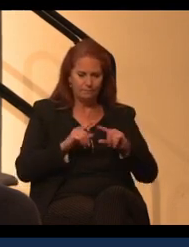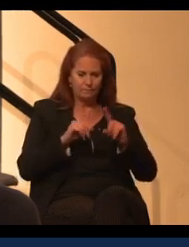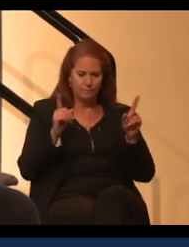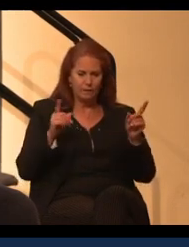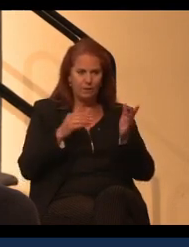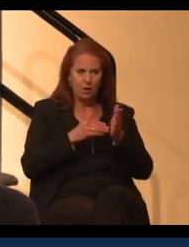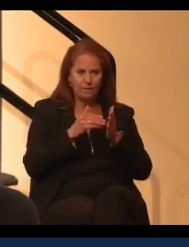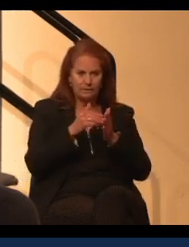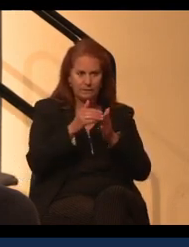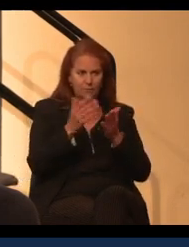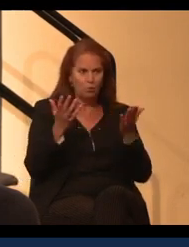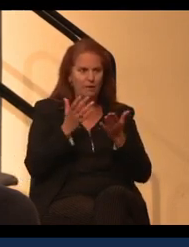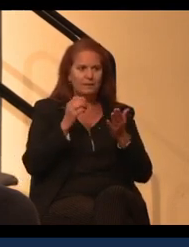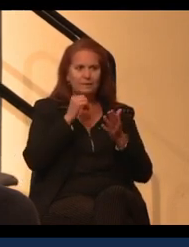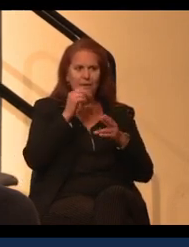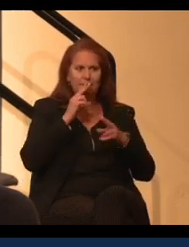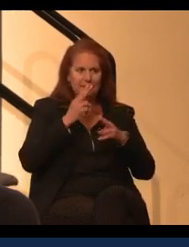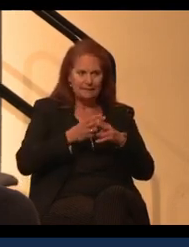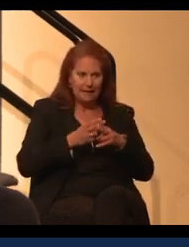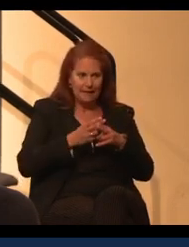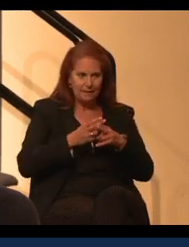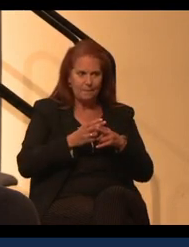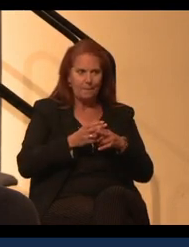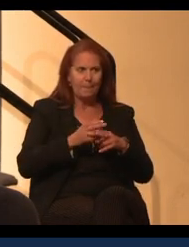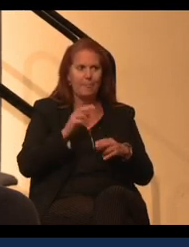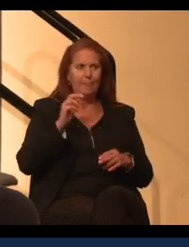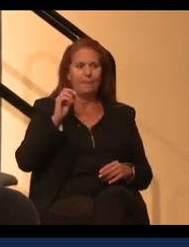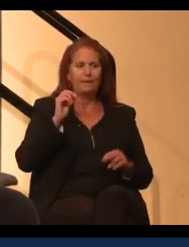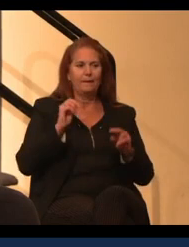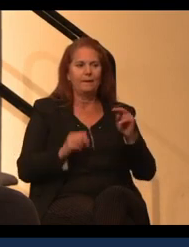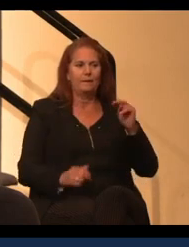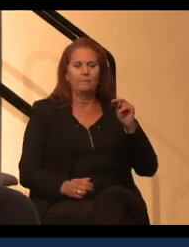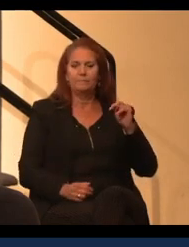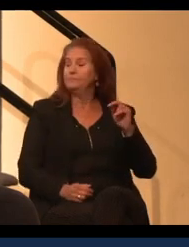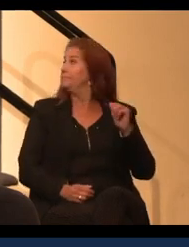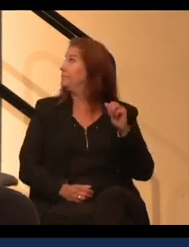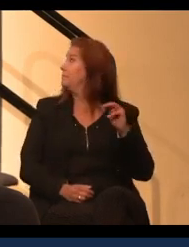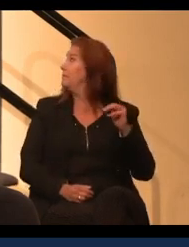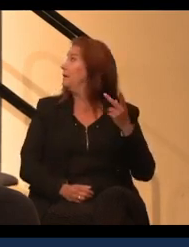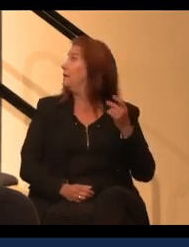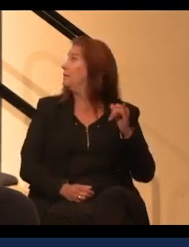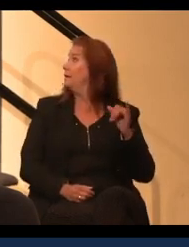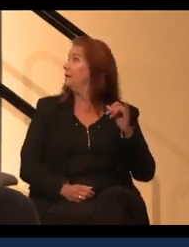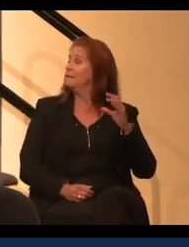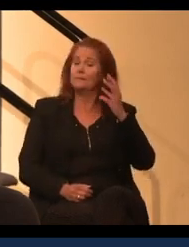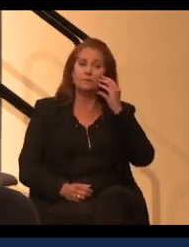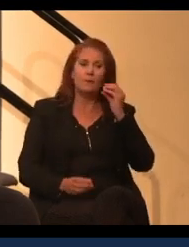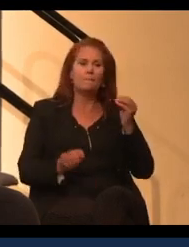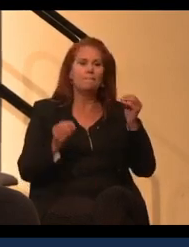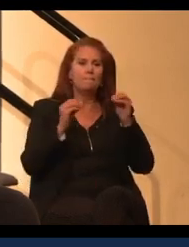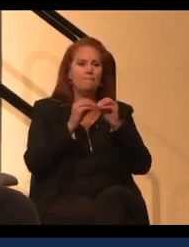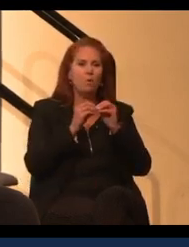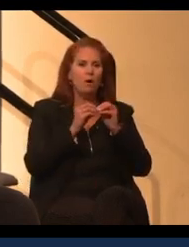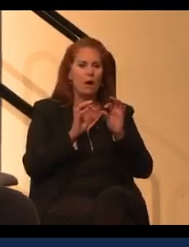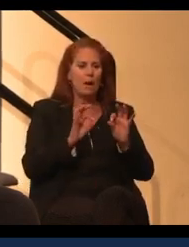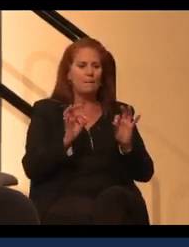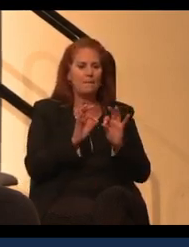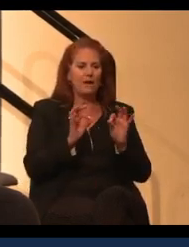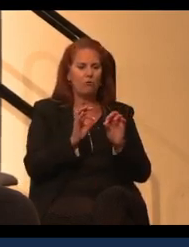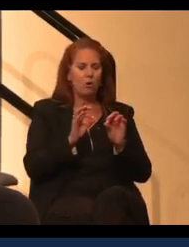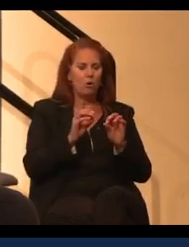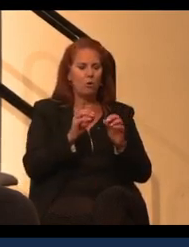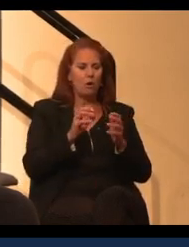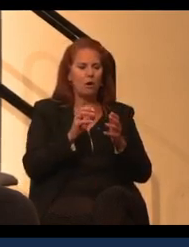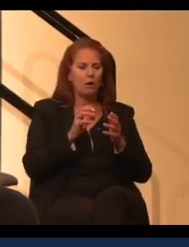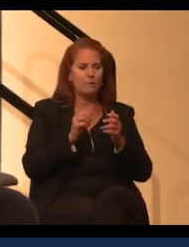But oftentimes what is not said is that AAPI students experience more microaggressions than any other community of